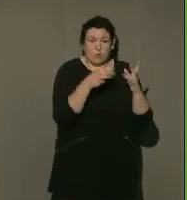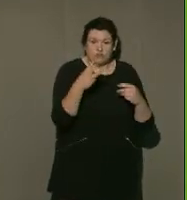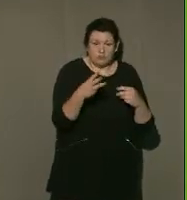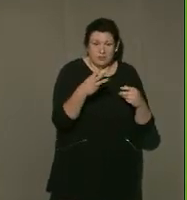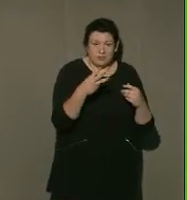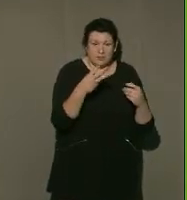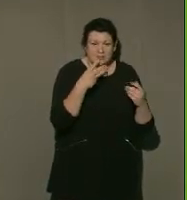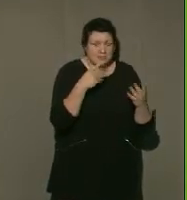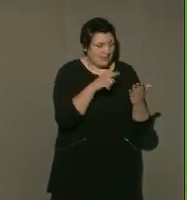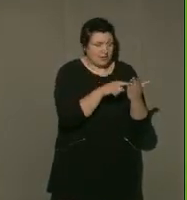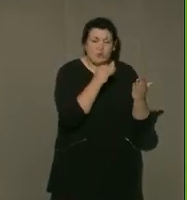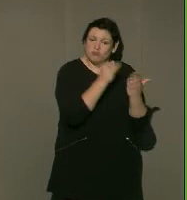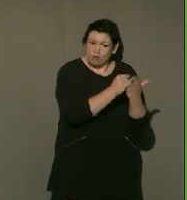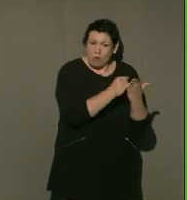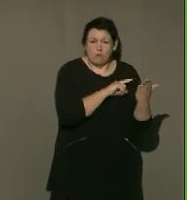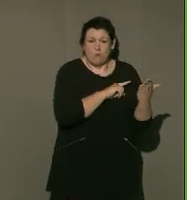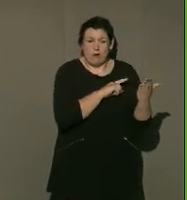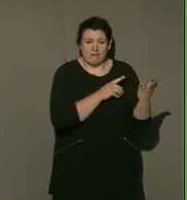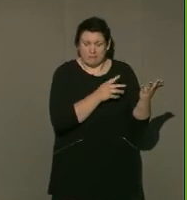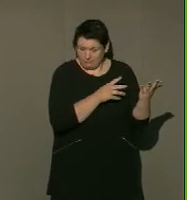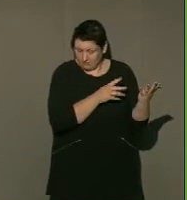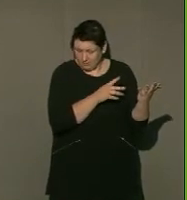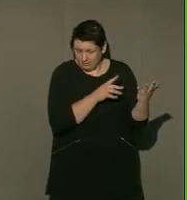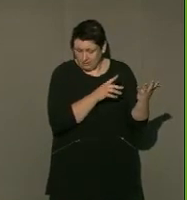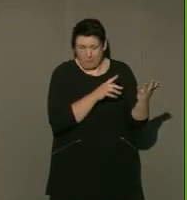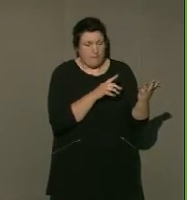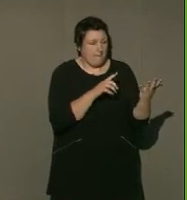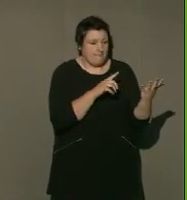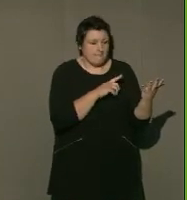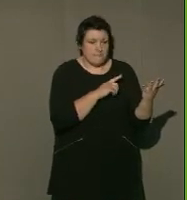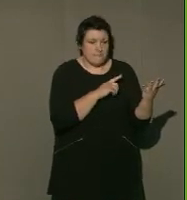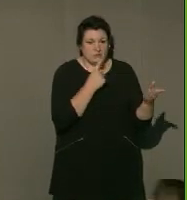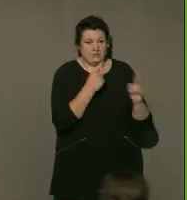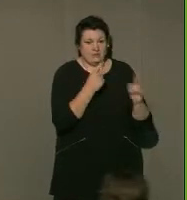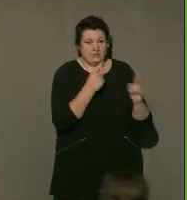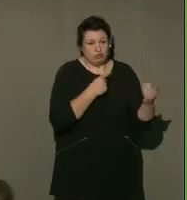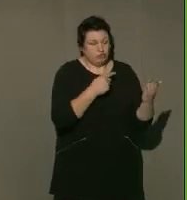order because it contradicts the motion.